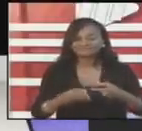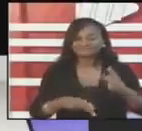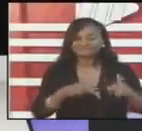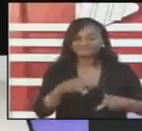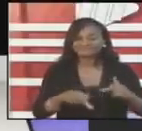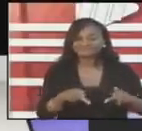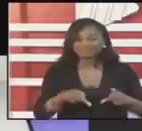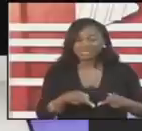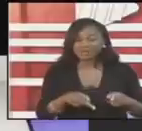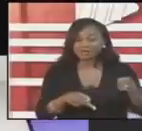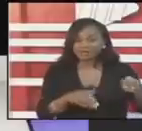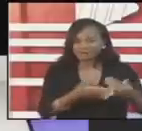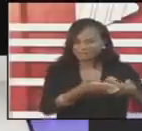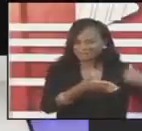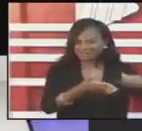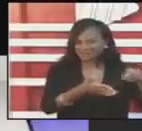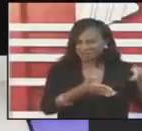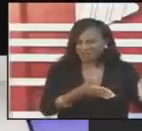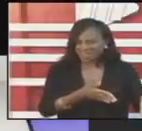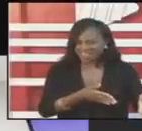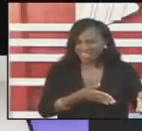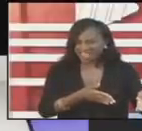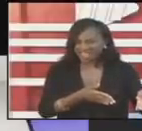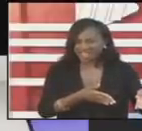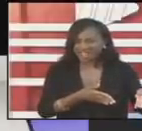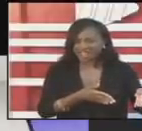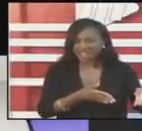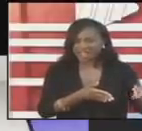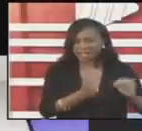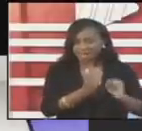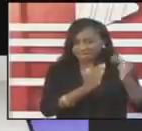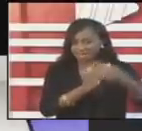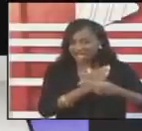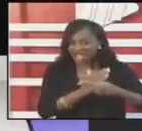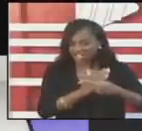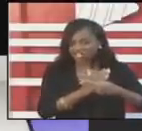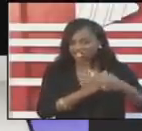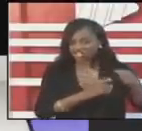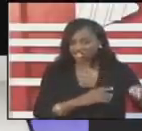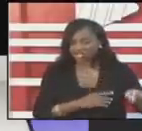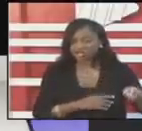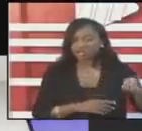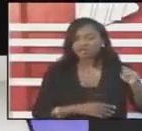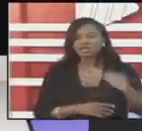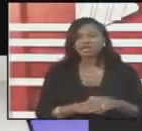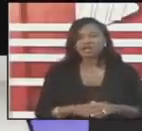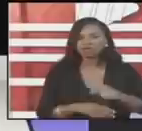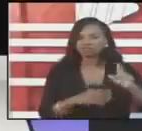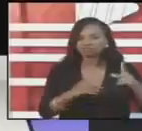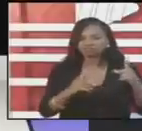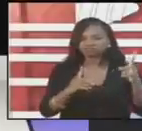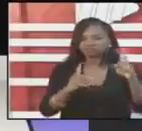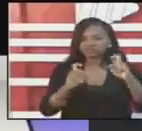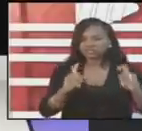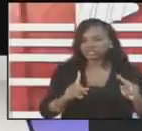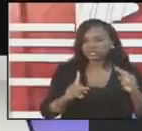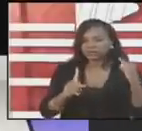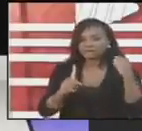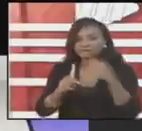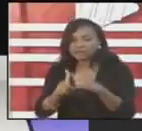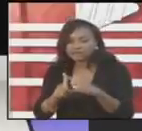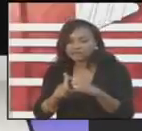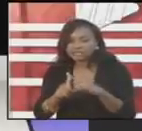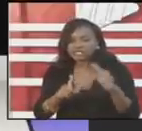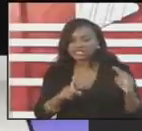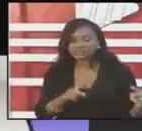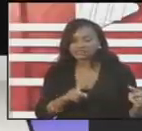were housed there in the first batch of cruise ship passengers that came tested positive, and they were in